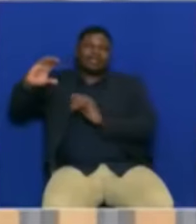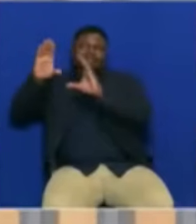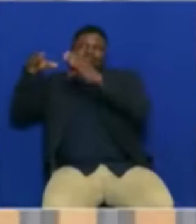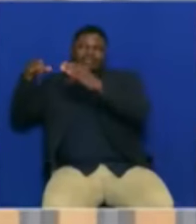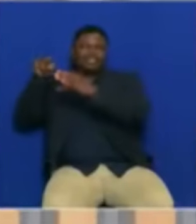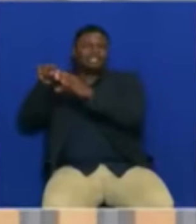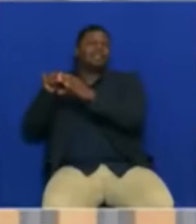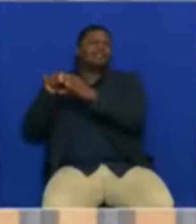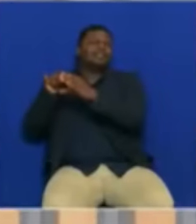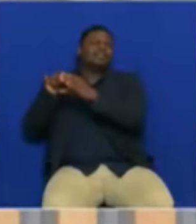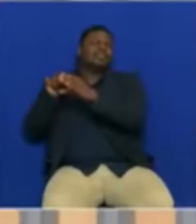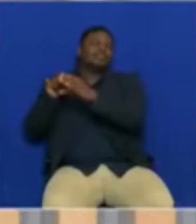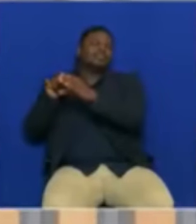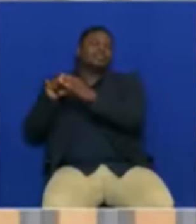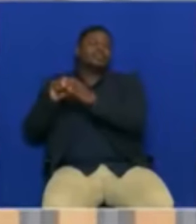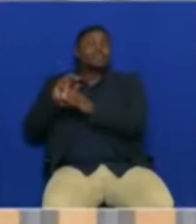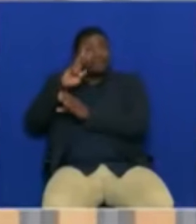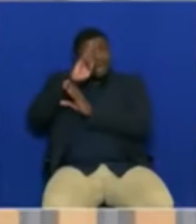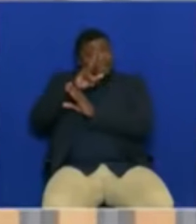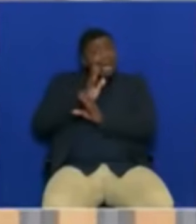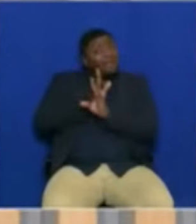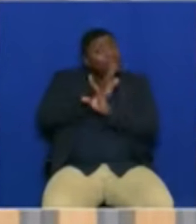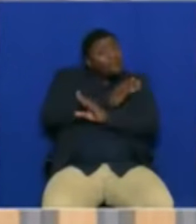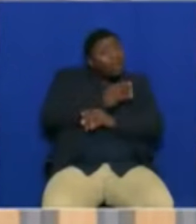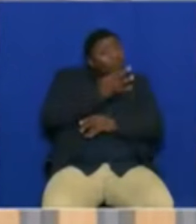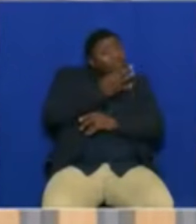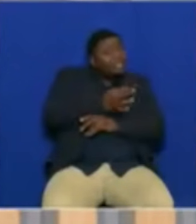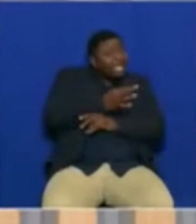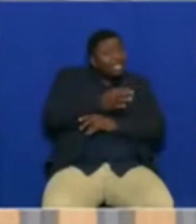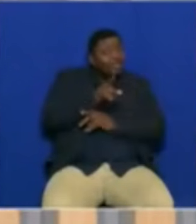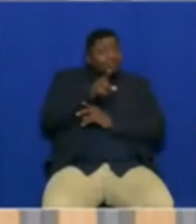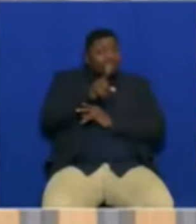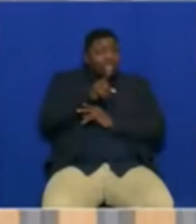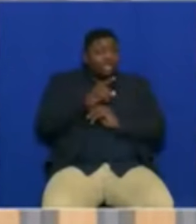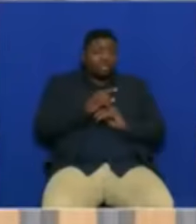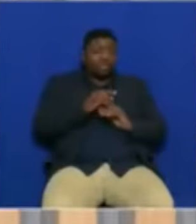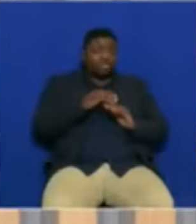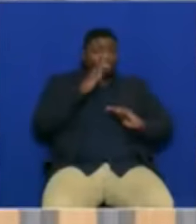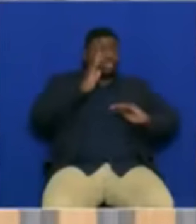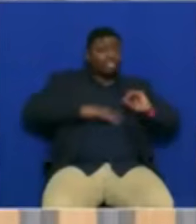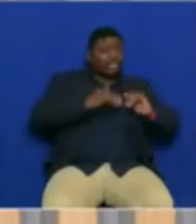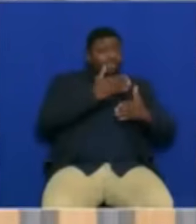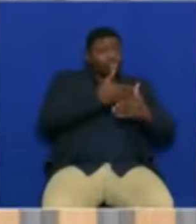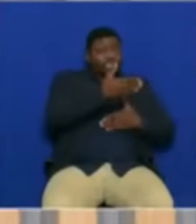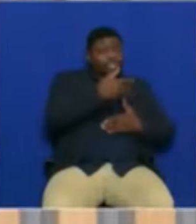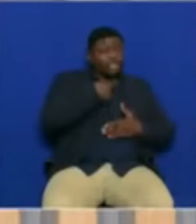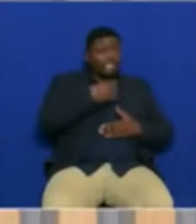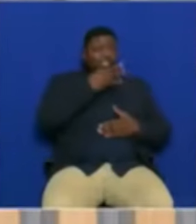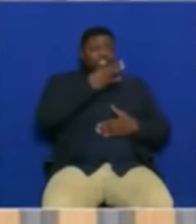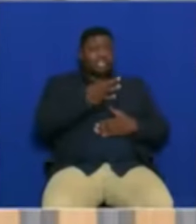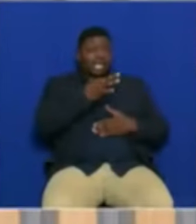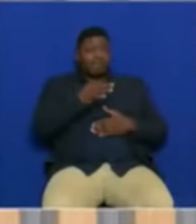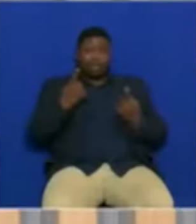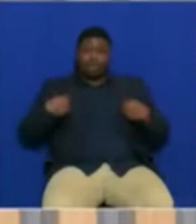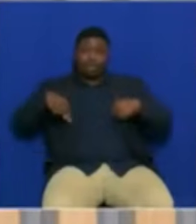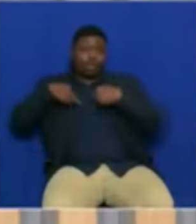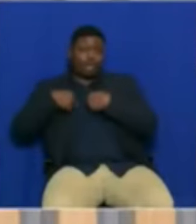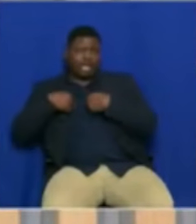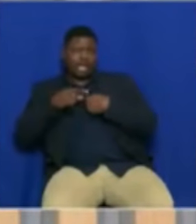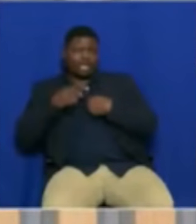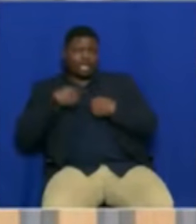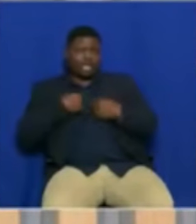Remember earlier you sought to distance yourself from the draft charge sheet by saying, I'm only responsible for